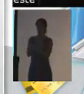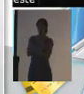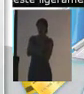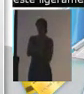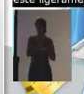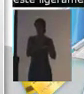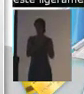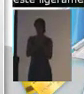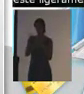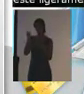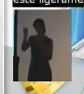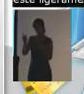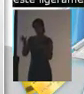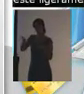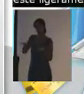meant that